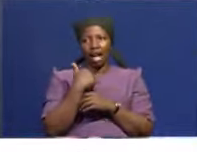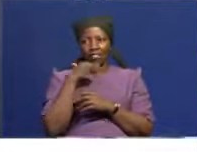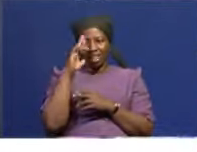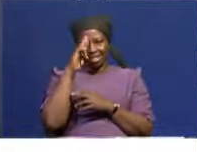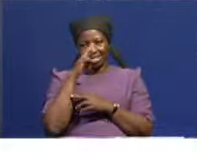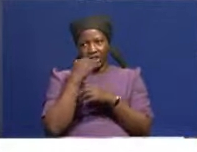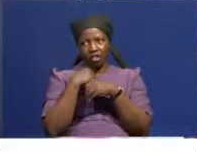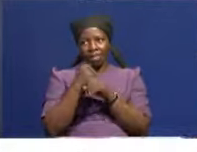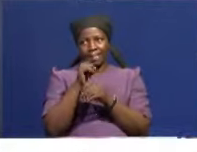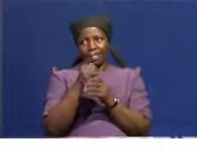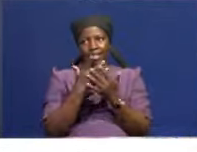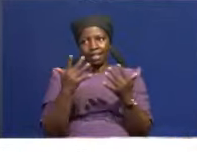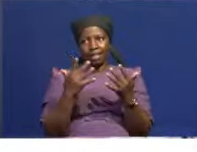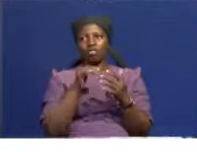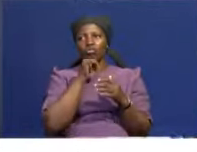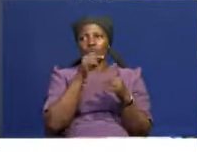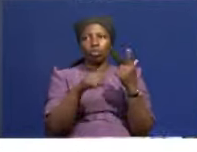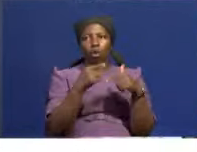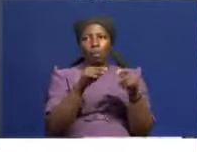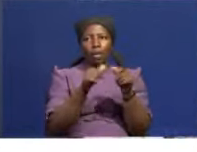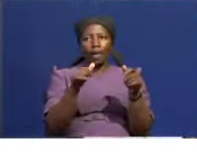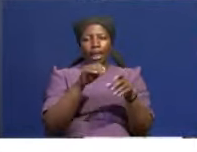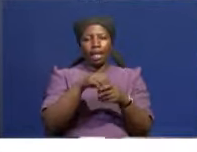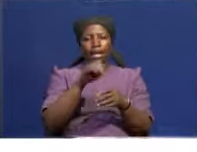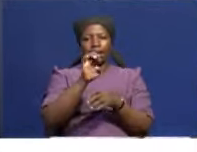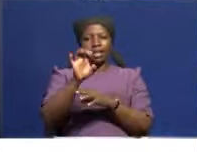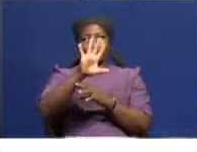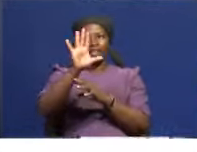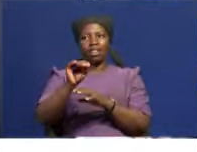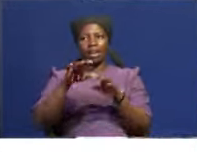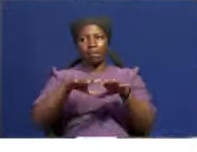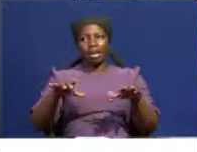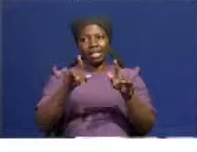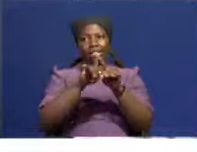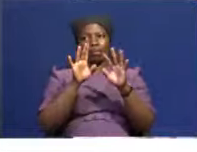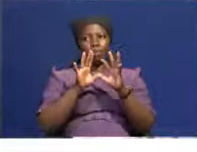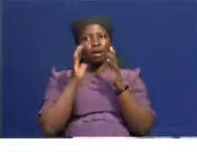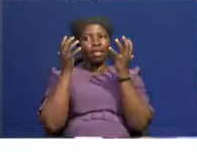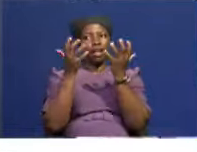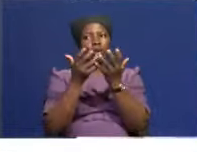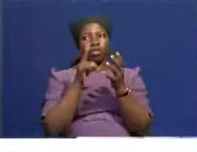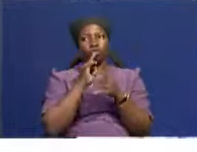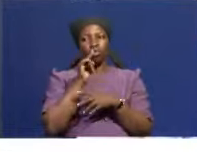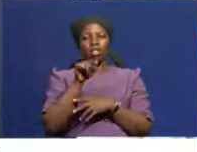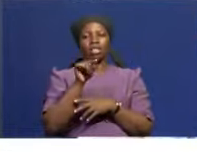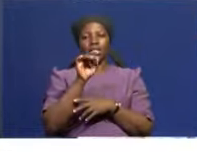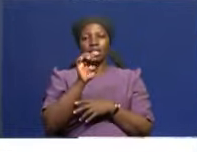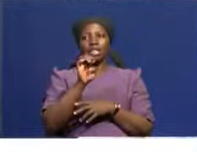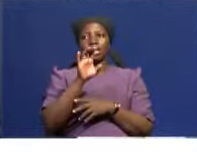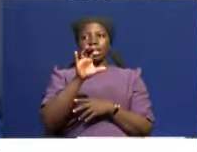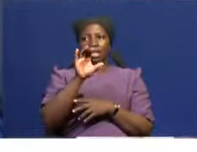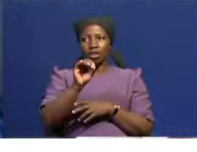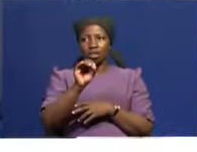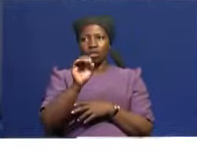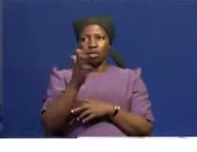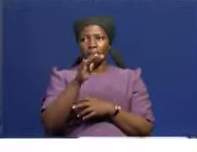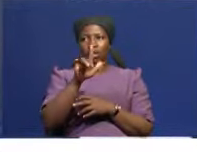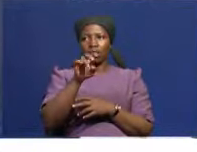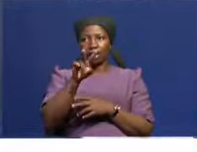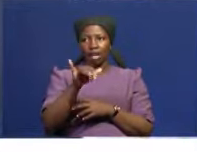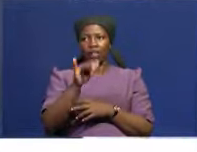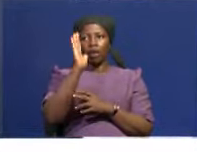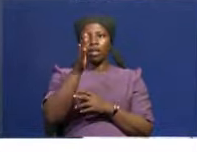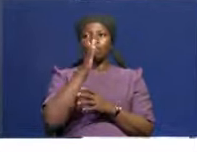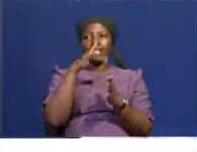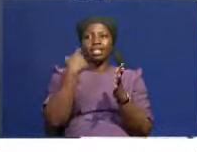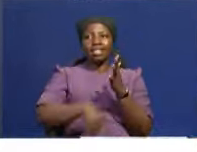not competitive in the East African market and globally. Therefore, this Eco Levy will only be